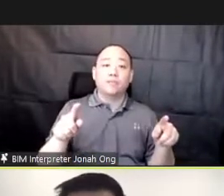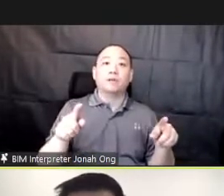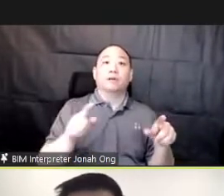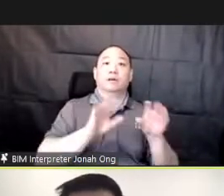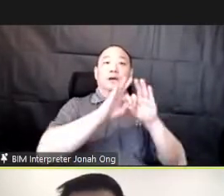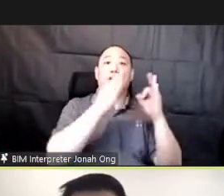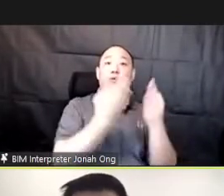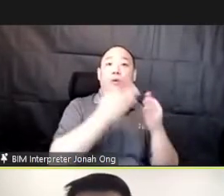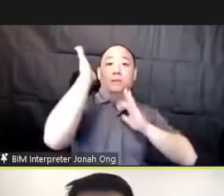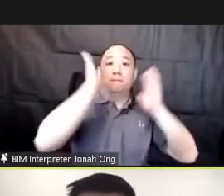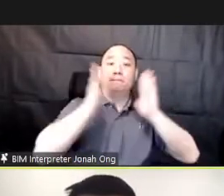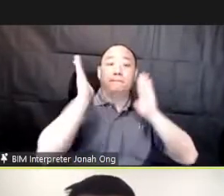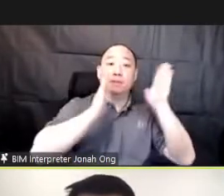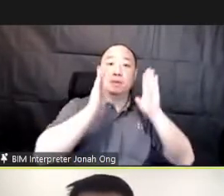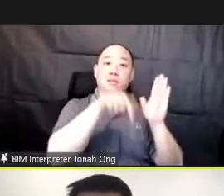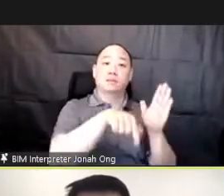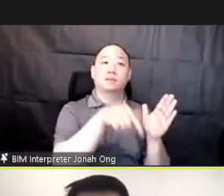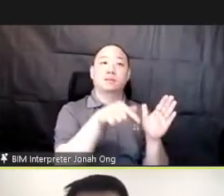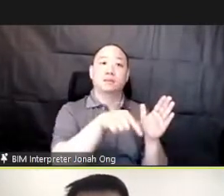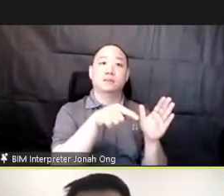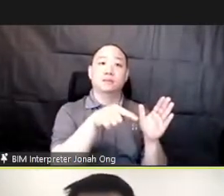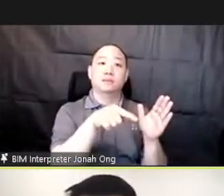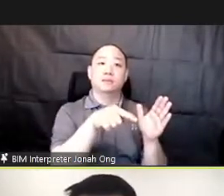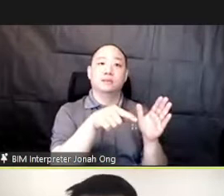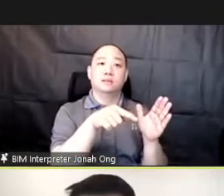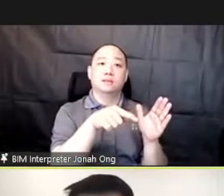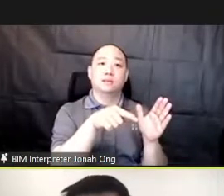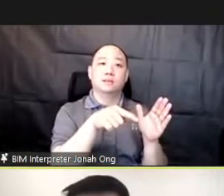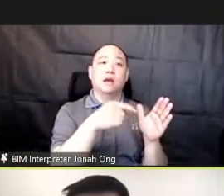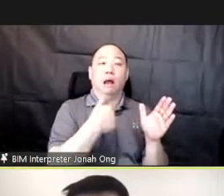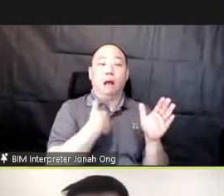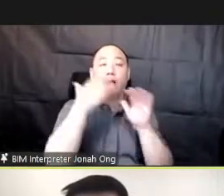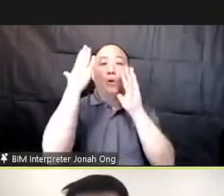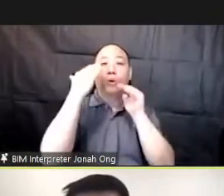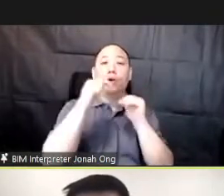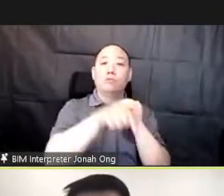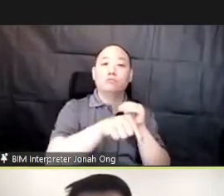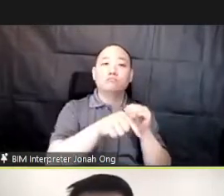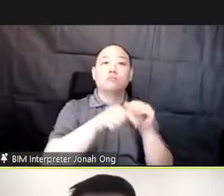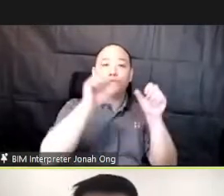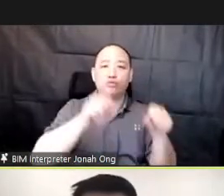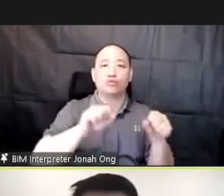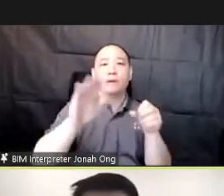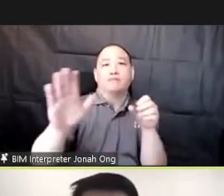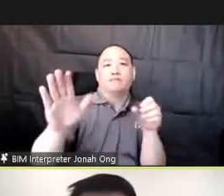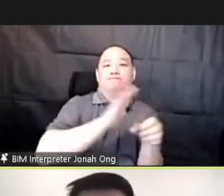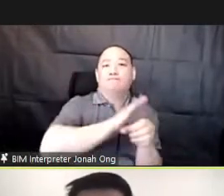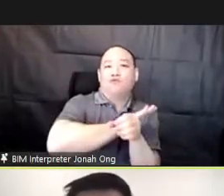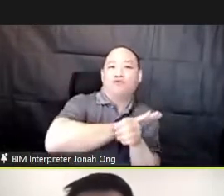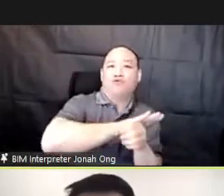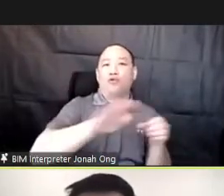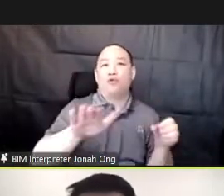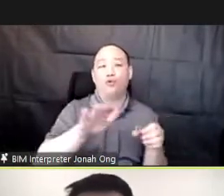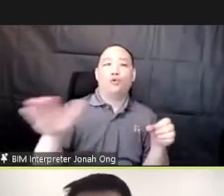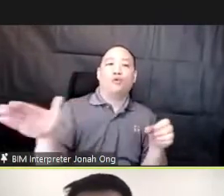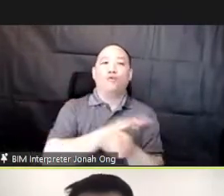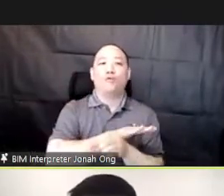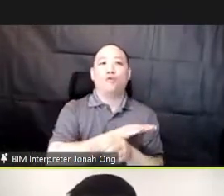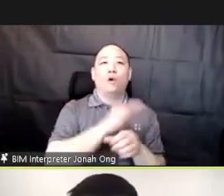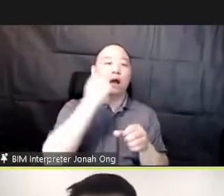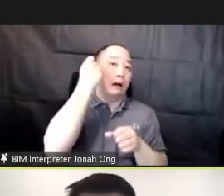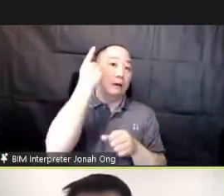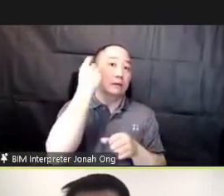fully understand, to participate in this dialogue, of not fearing repercussions of